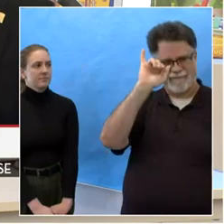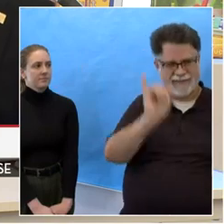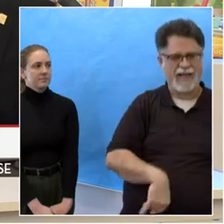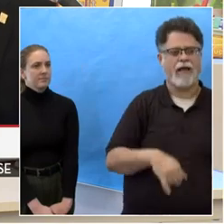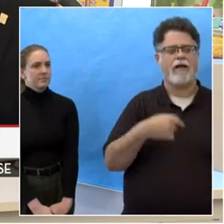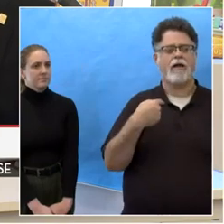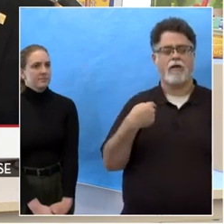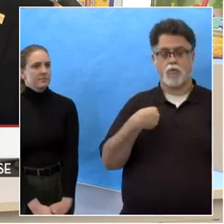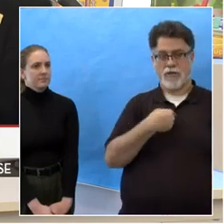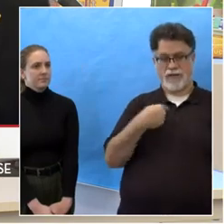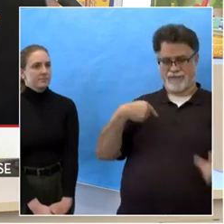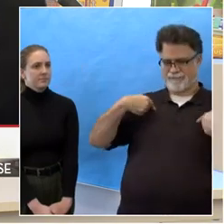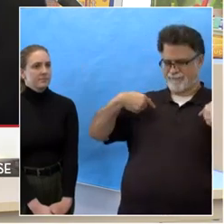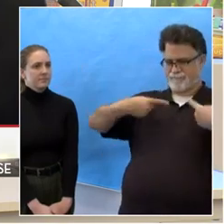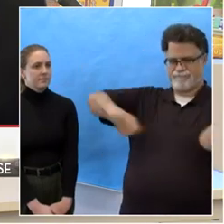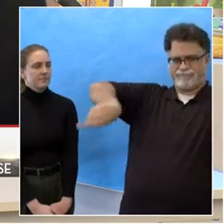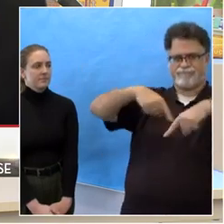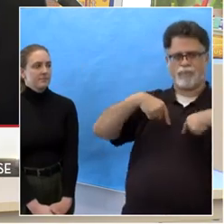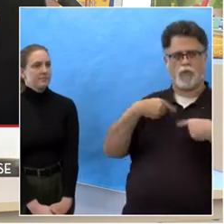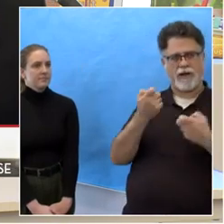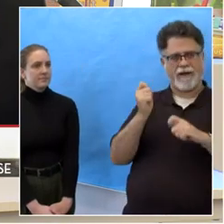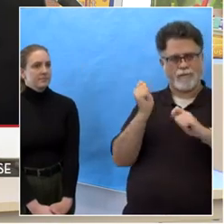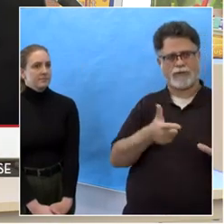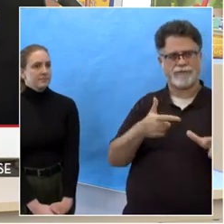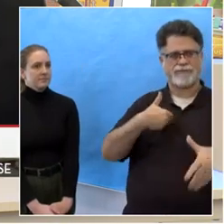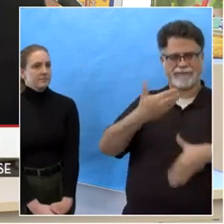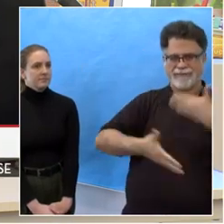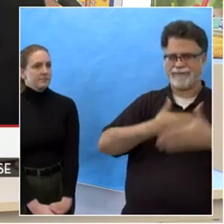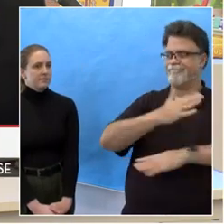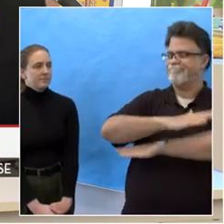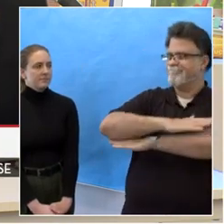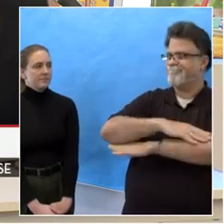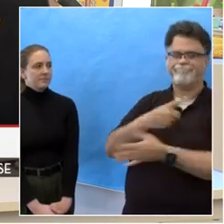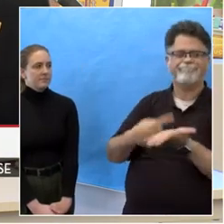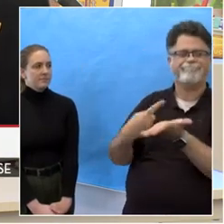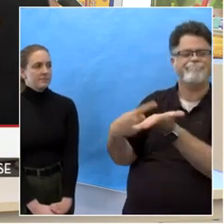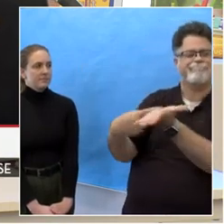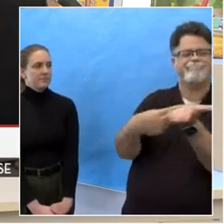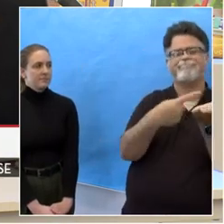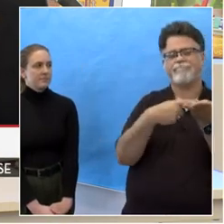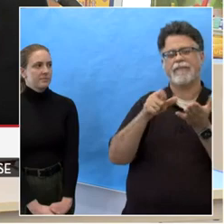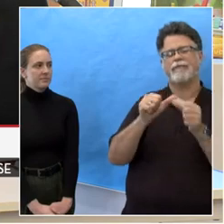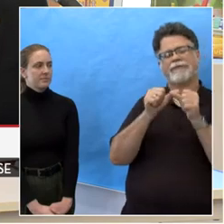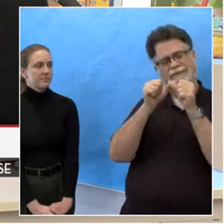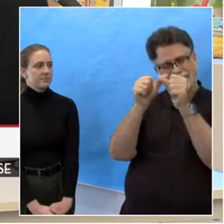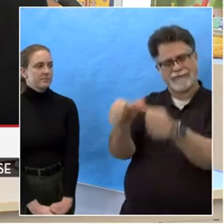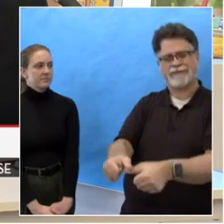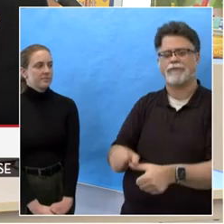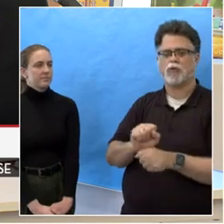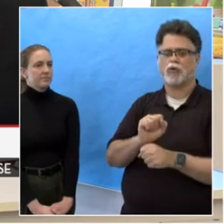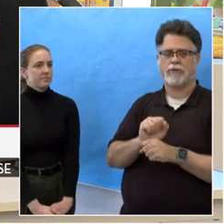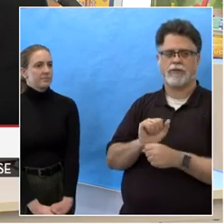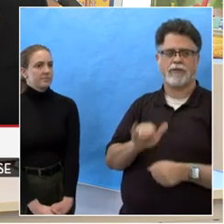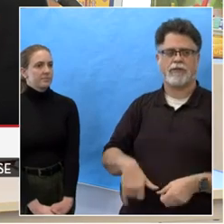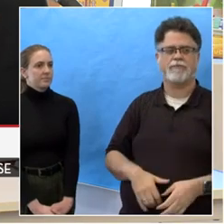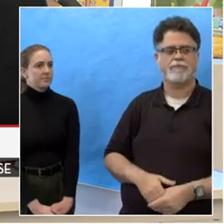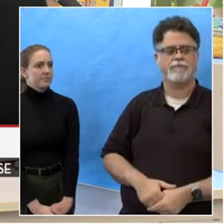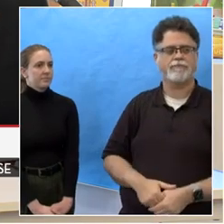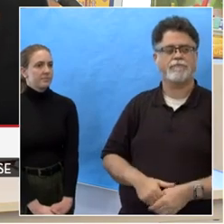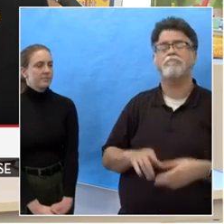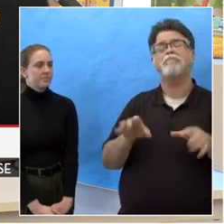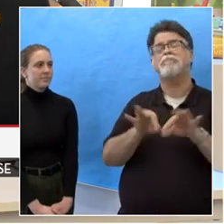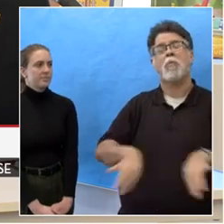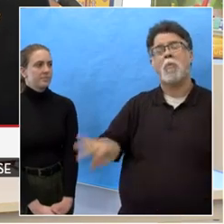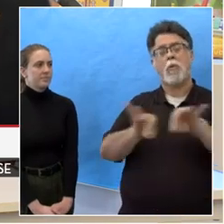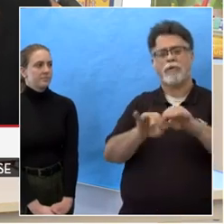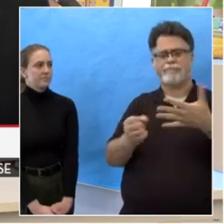to continue to be at this table. And we have to be working on this as a vital body of work. And we can't have